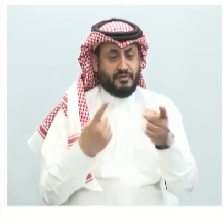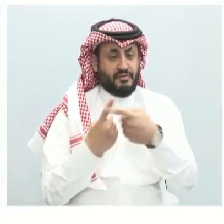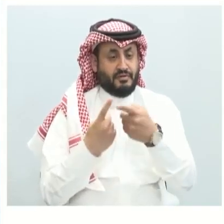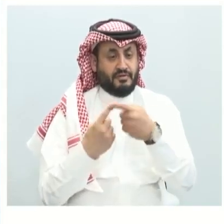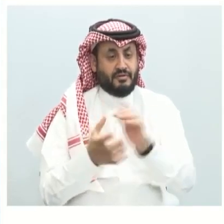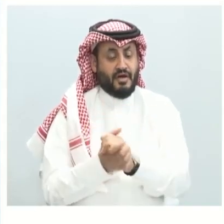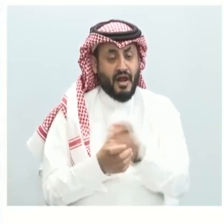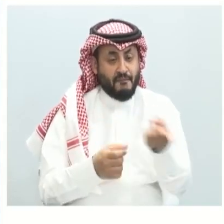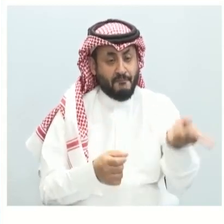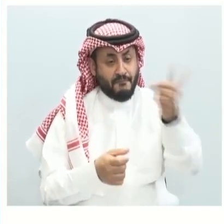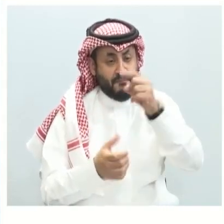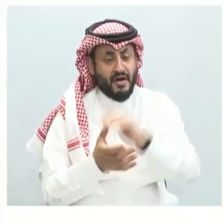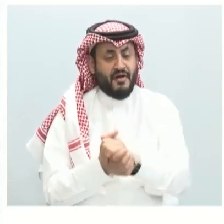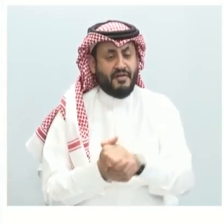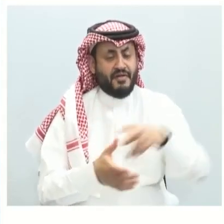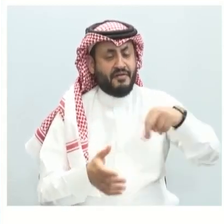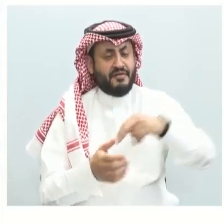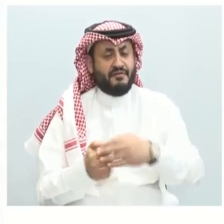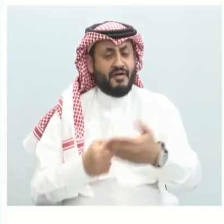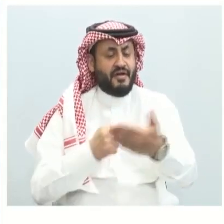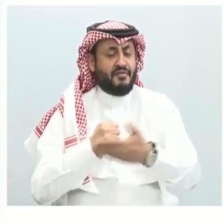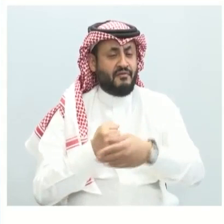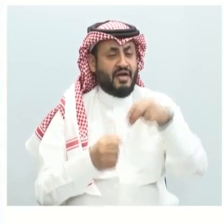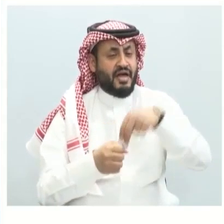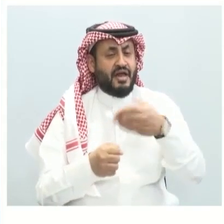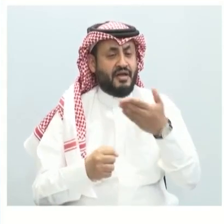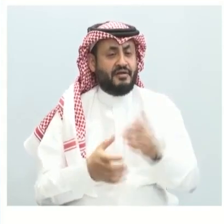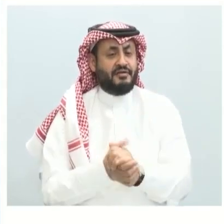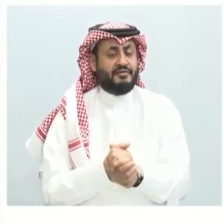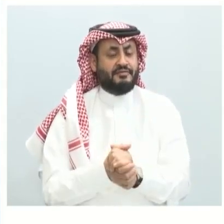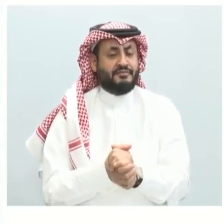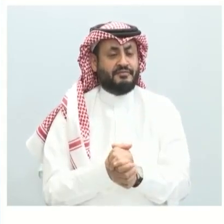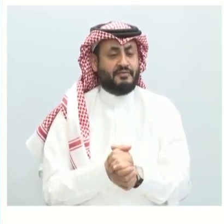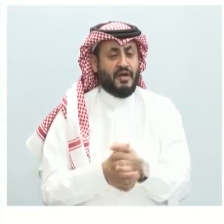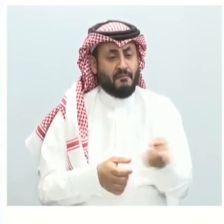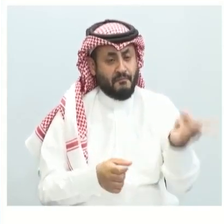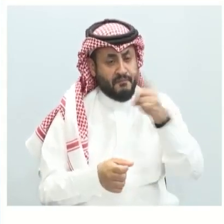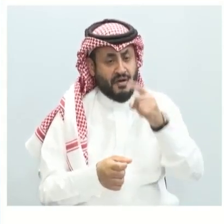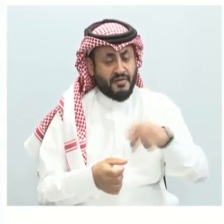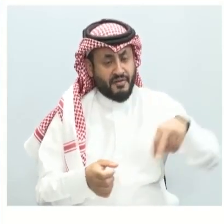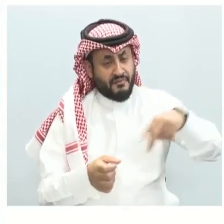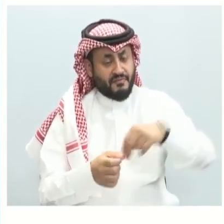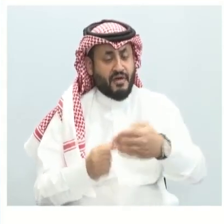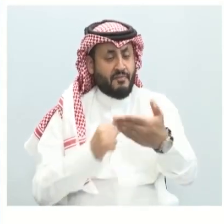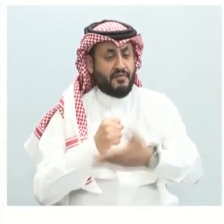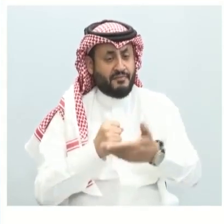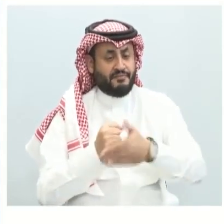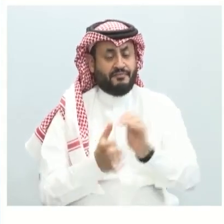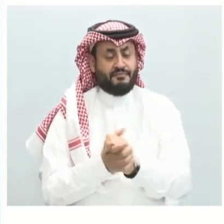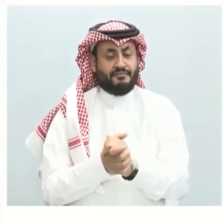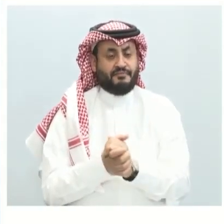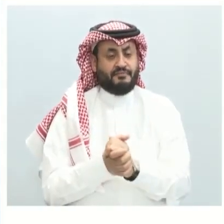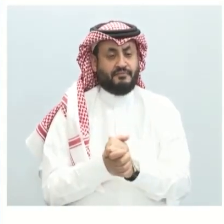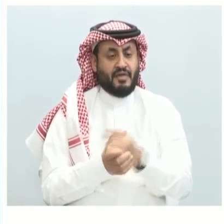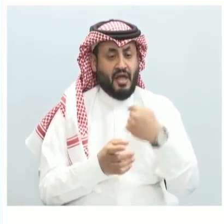visit the city of abha in air I am going to visit the the city of abha